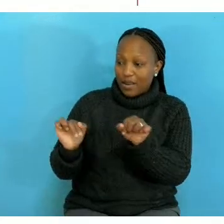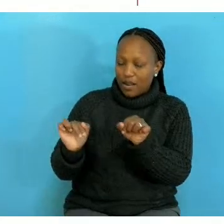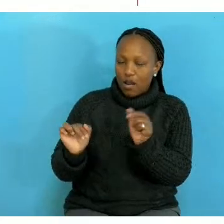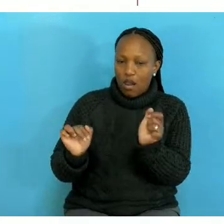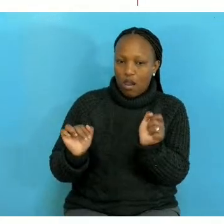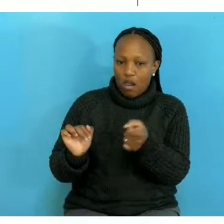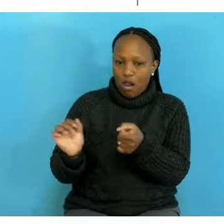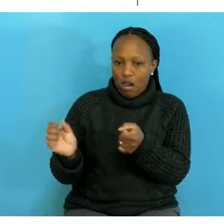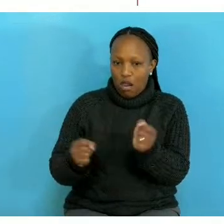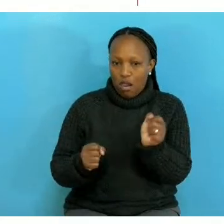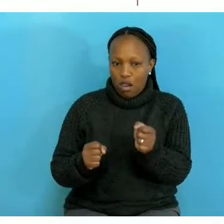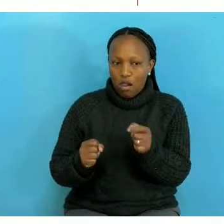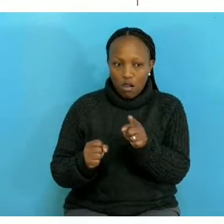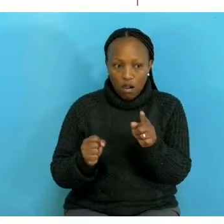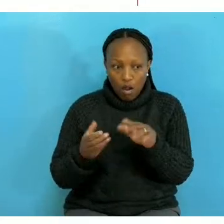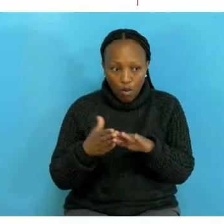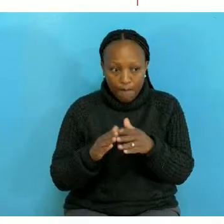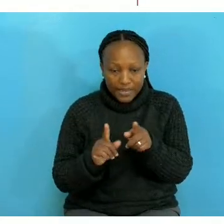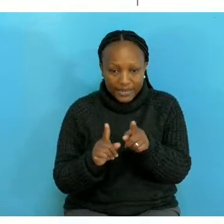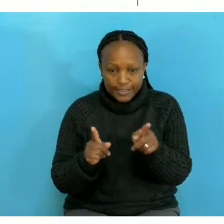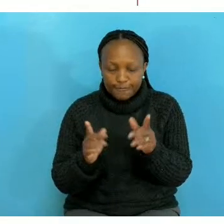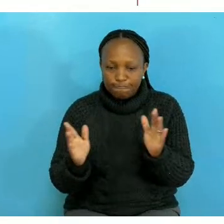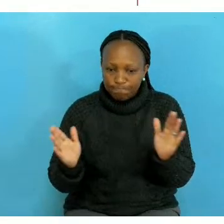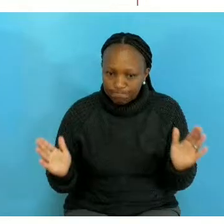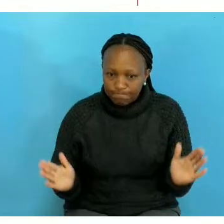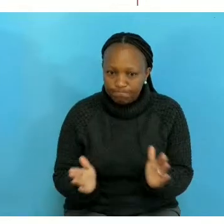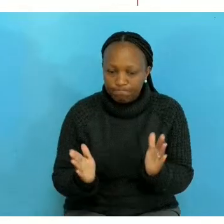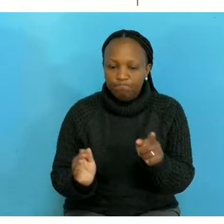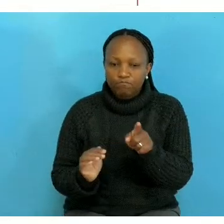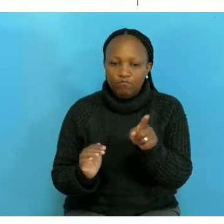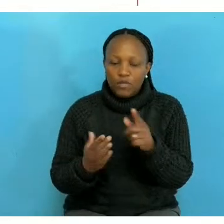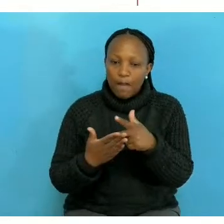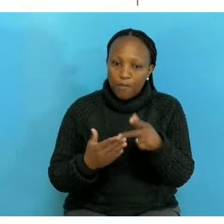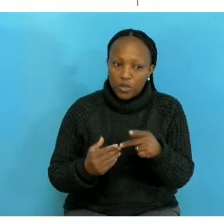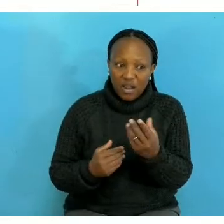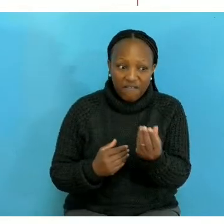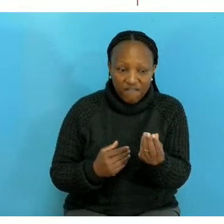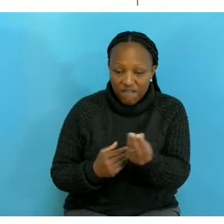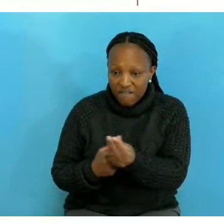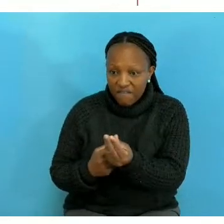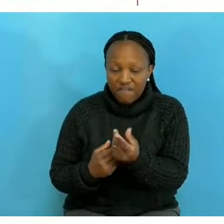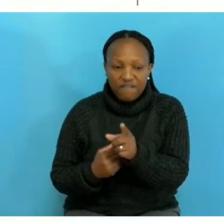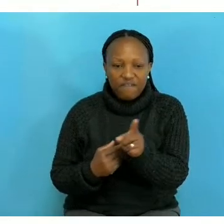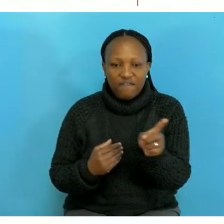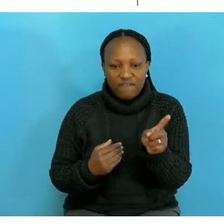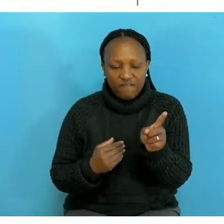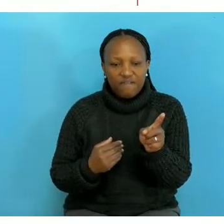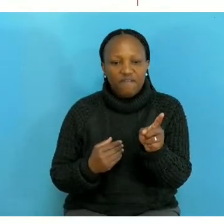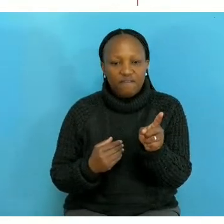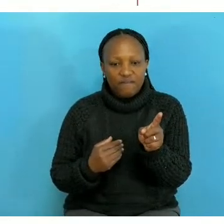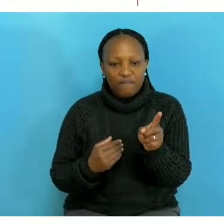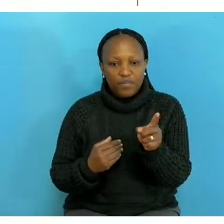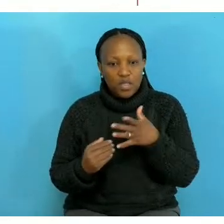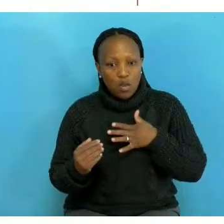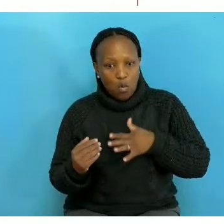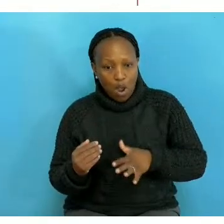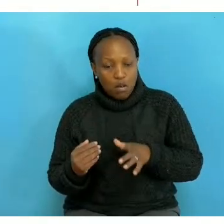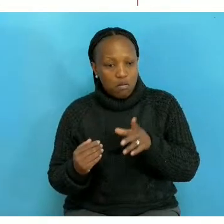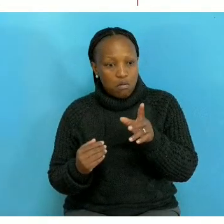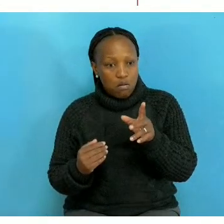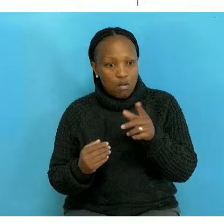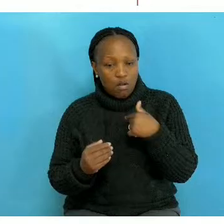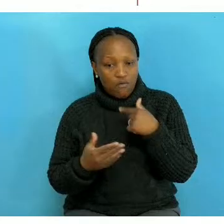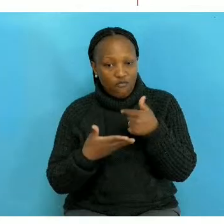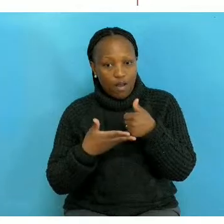the communities where they've got projects that they want to be assisted